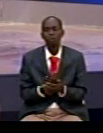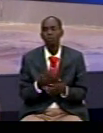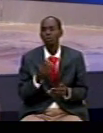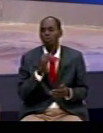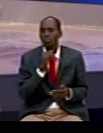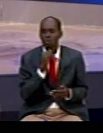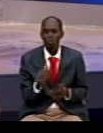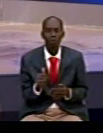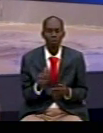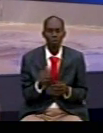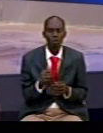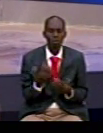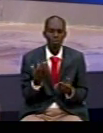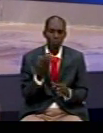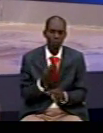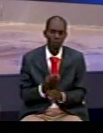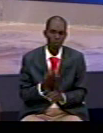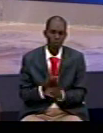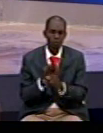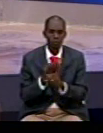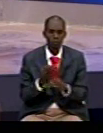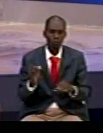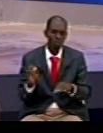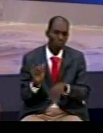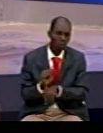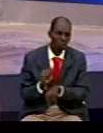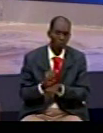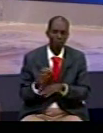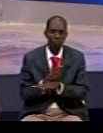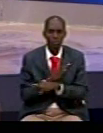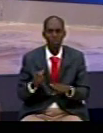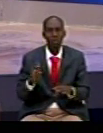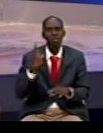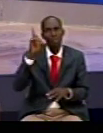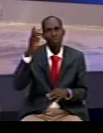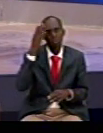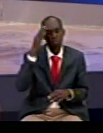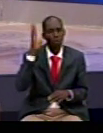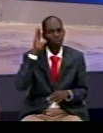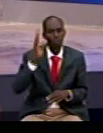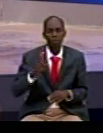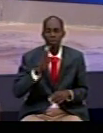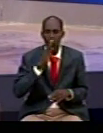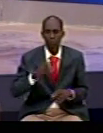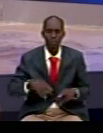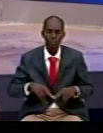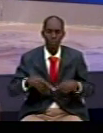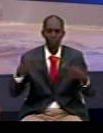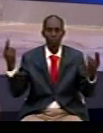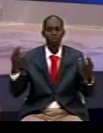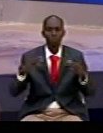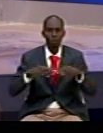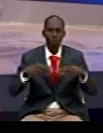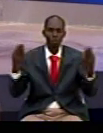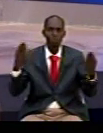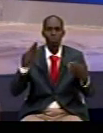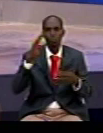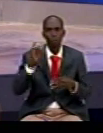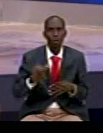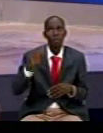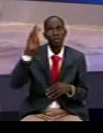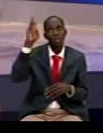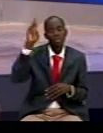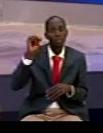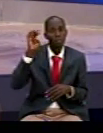be exposed and punished by him. The very fact that Christ knows everything should make us